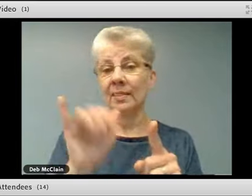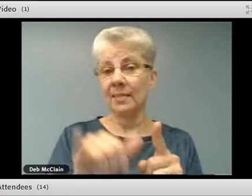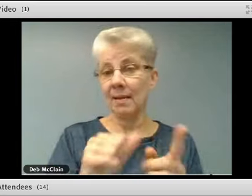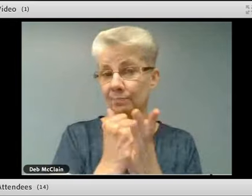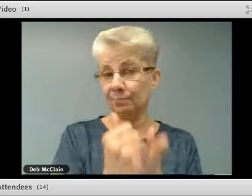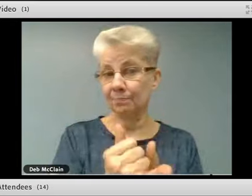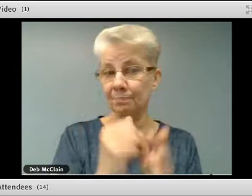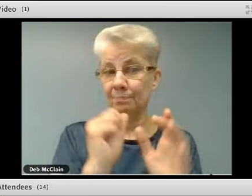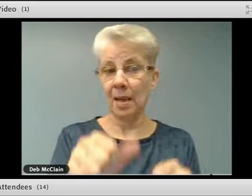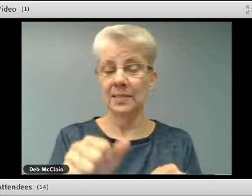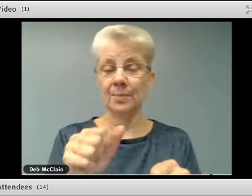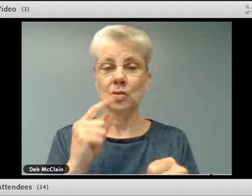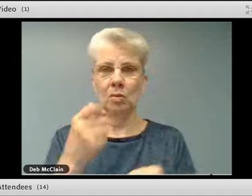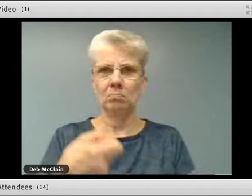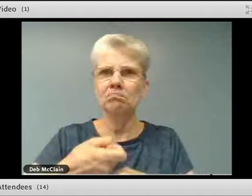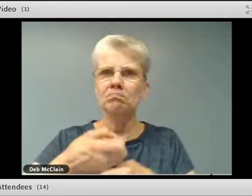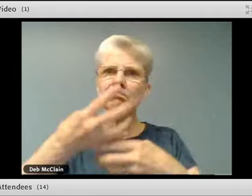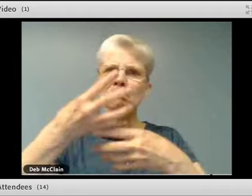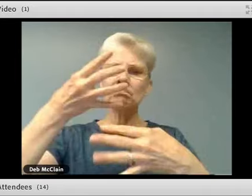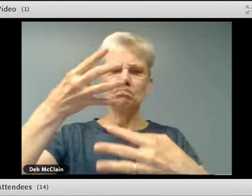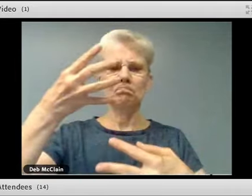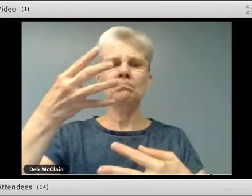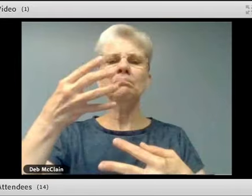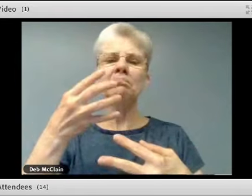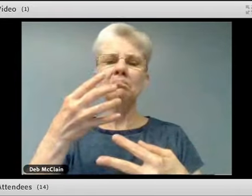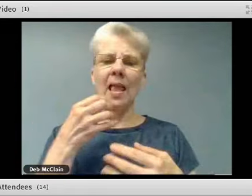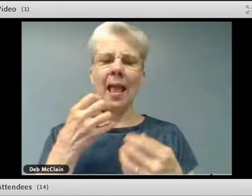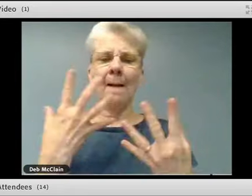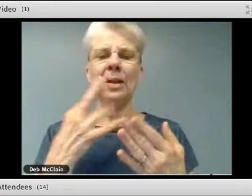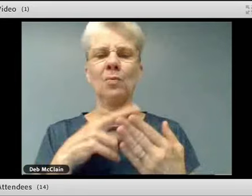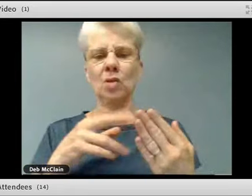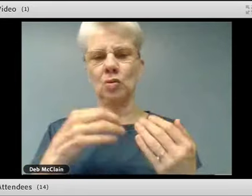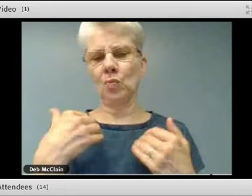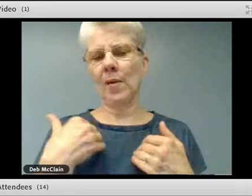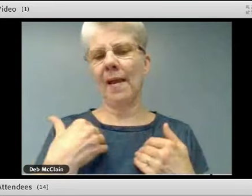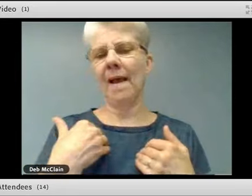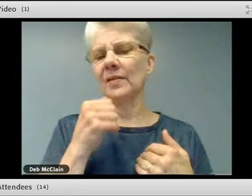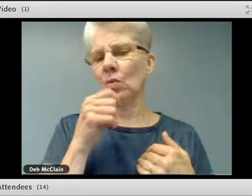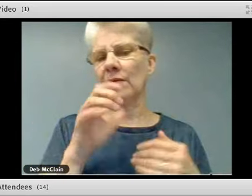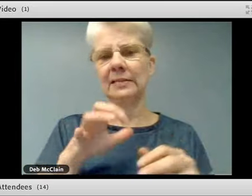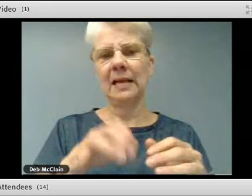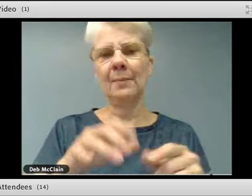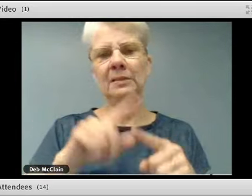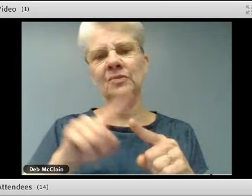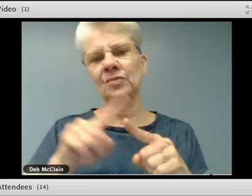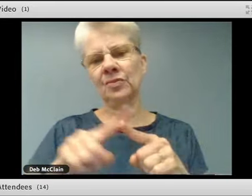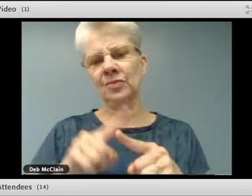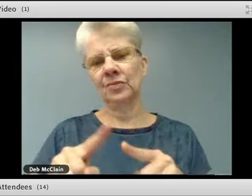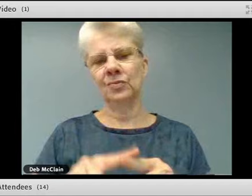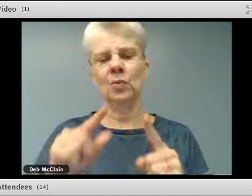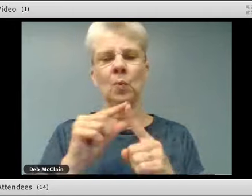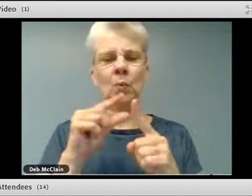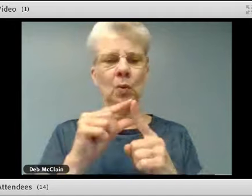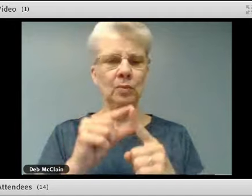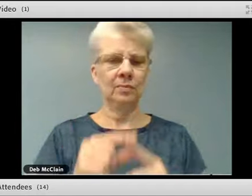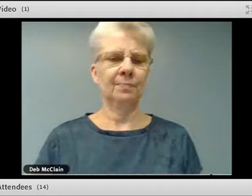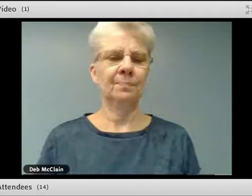So that you can maximize the number of results without having to type in multiple search